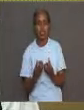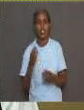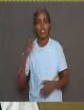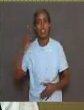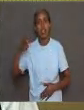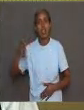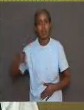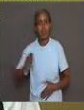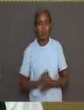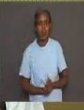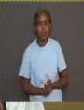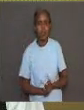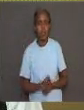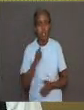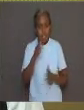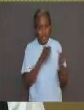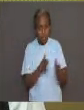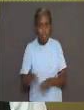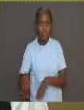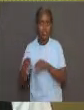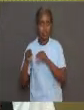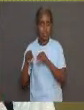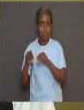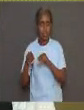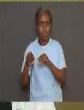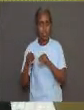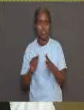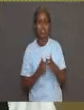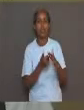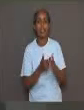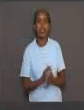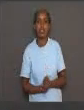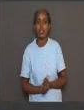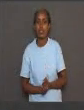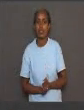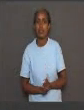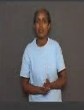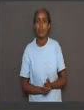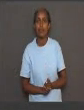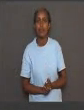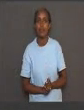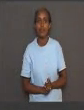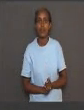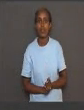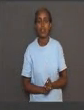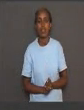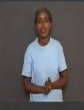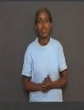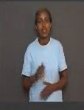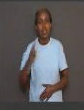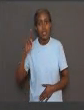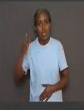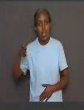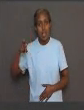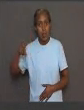hyperbola. Are you ready, students? Let us begin. A hyperbola